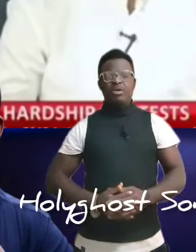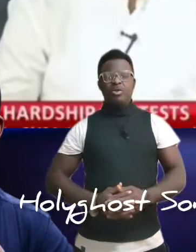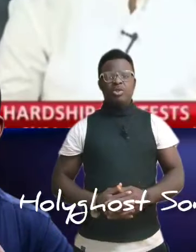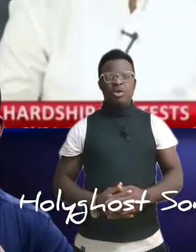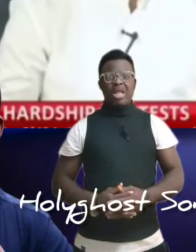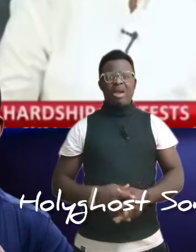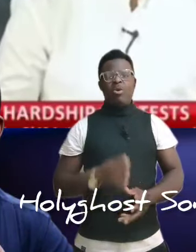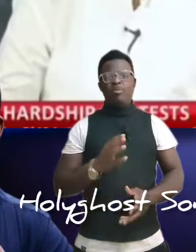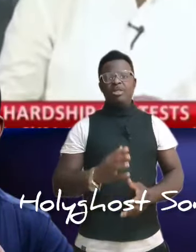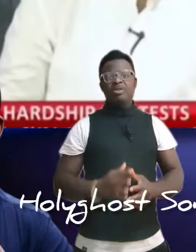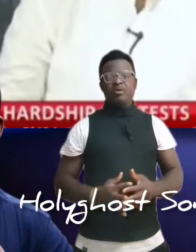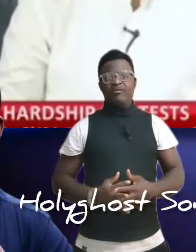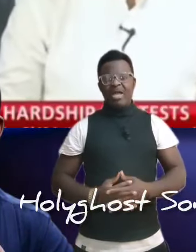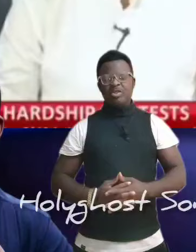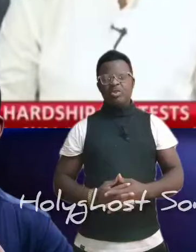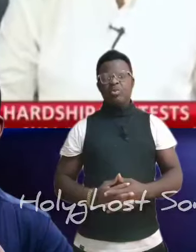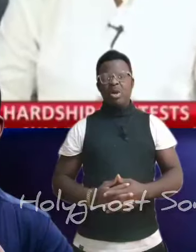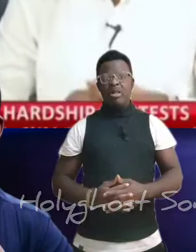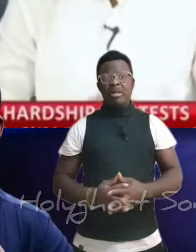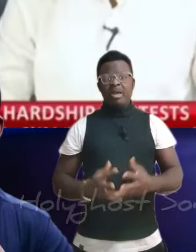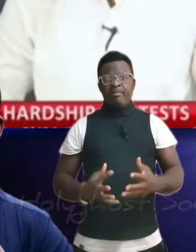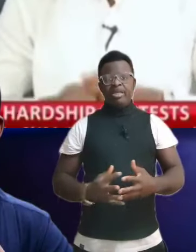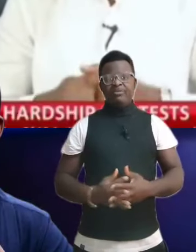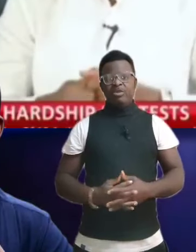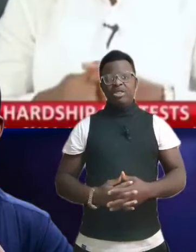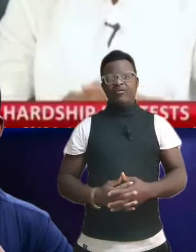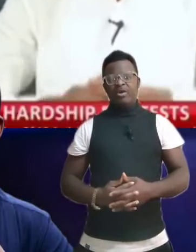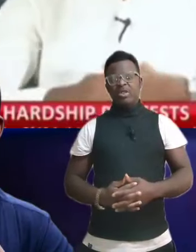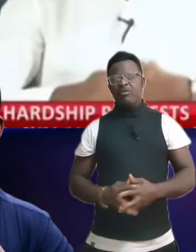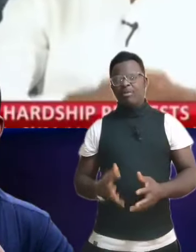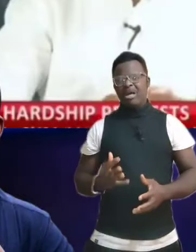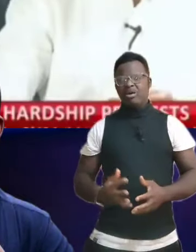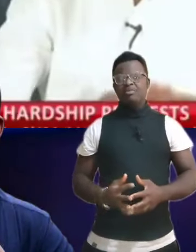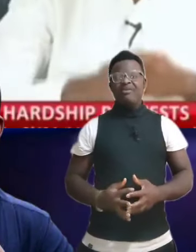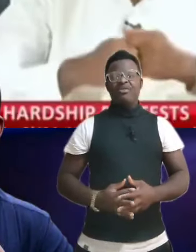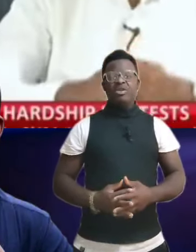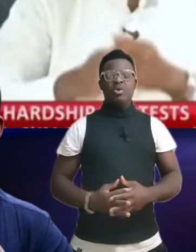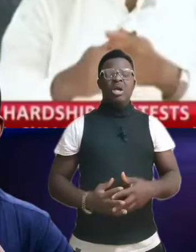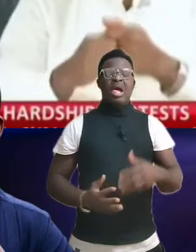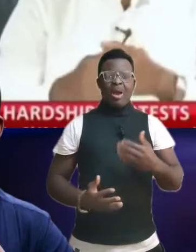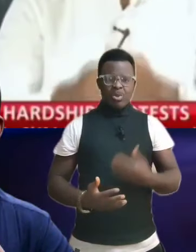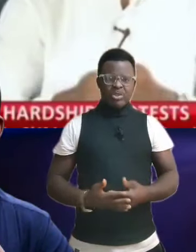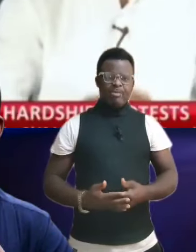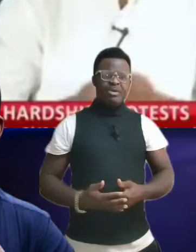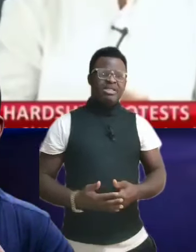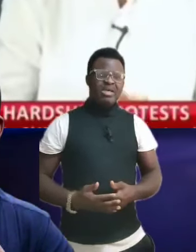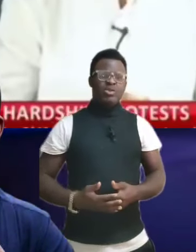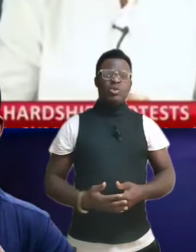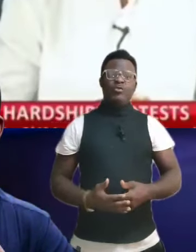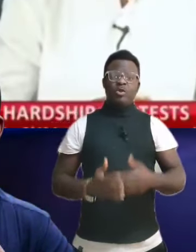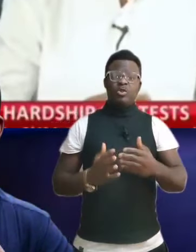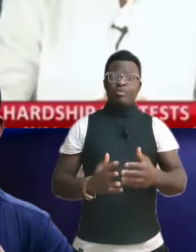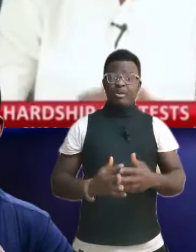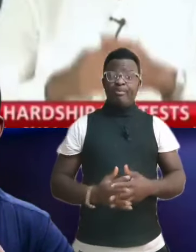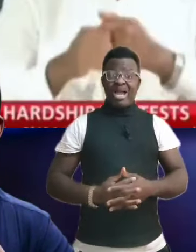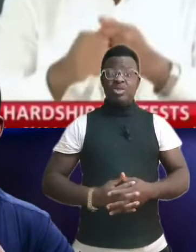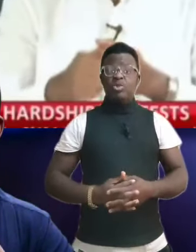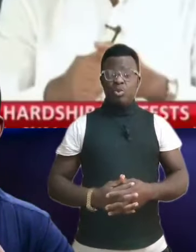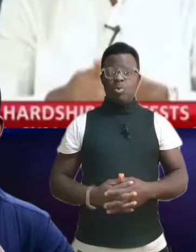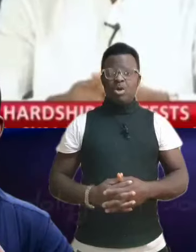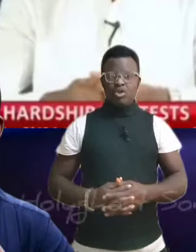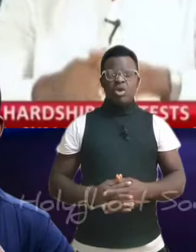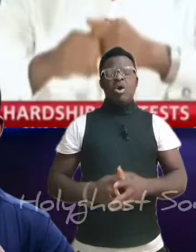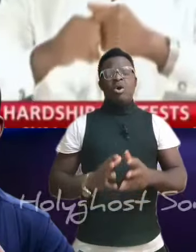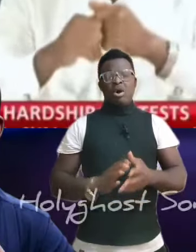agitation for people to begin to hate democracy. Because if the government continues this way, more people will begin to hate democracy. And